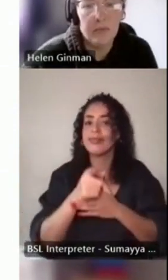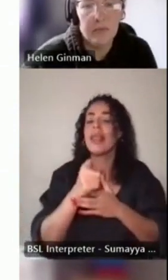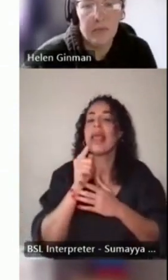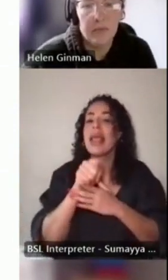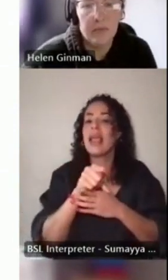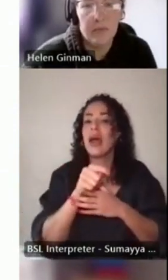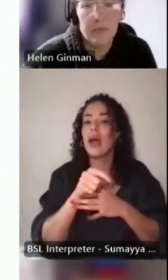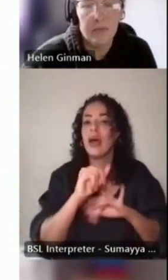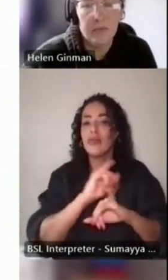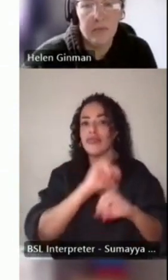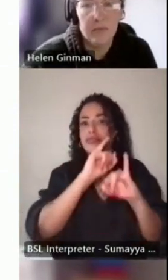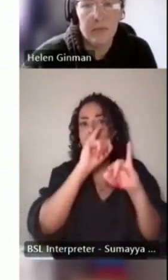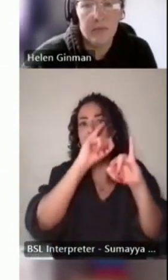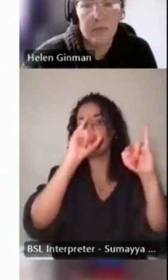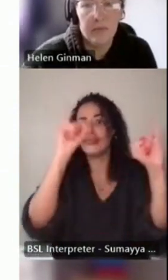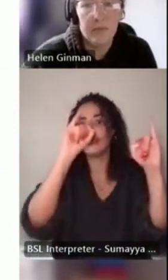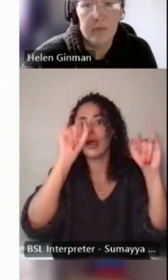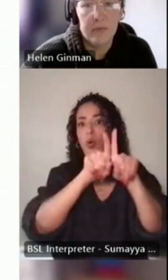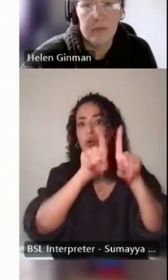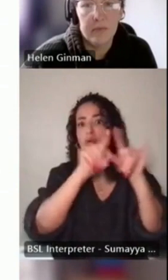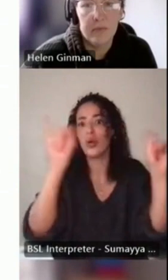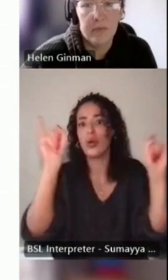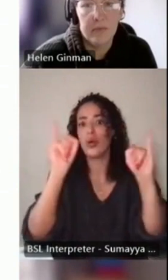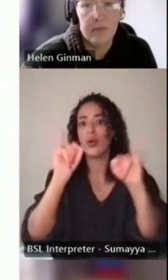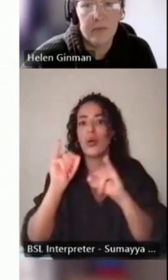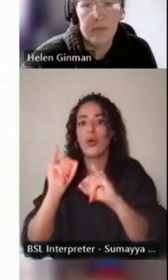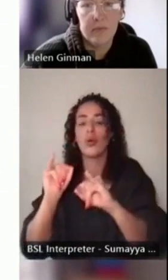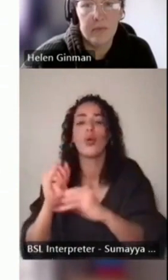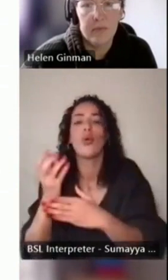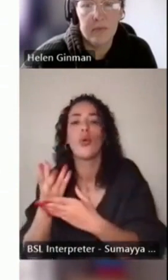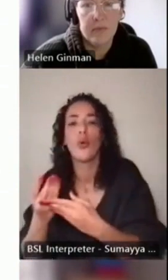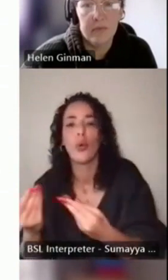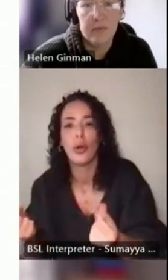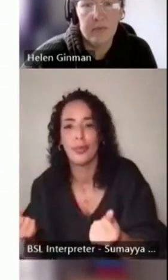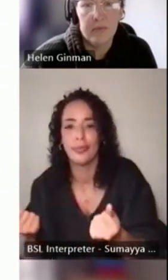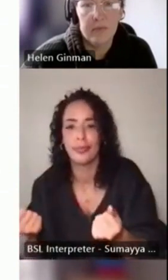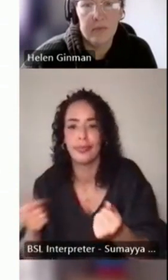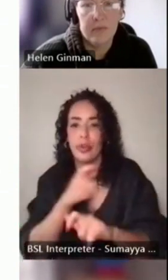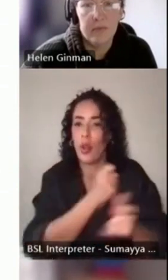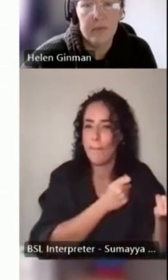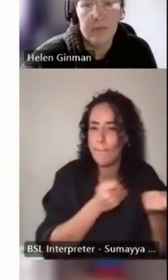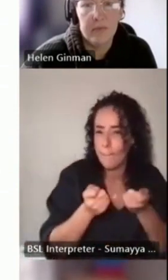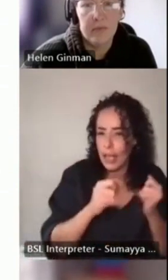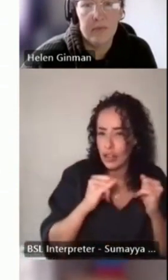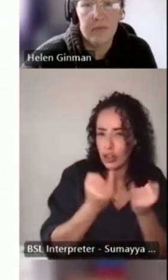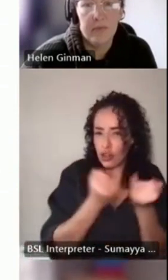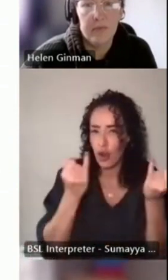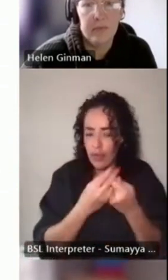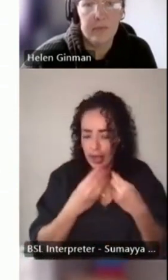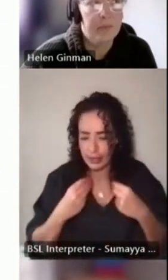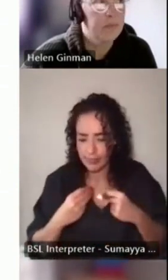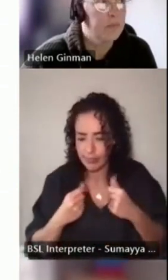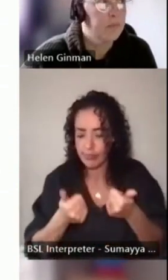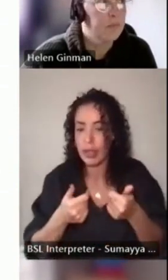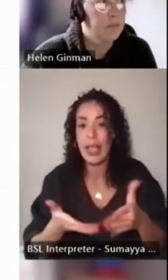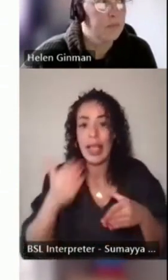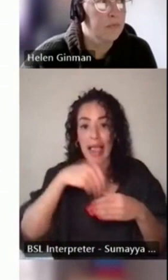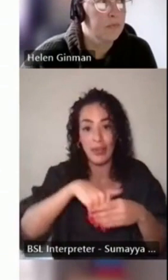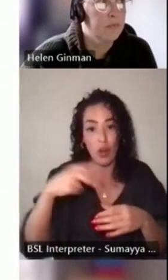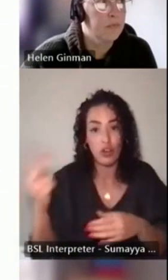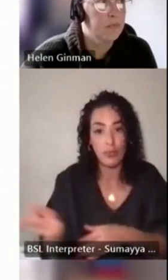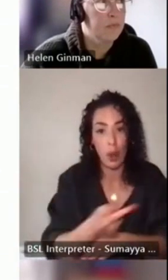escalation and de-escalation. So managing conflict effectively involves both escalation